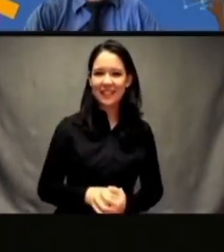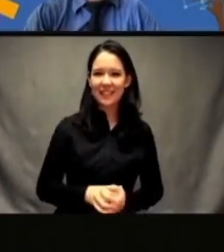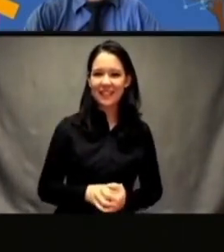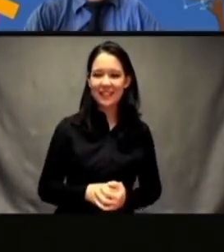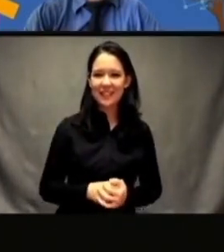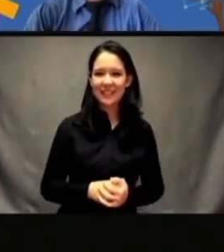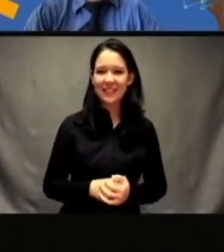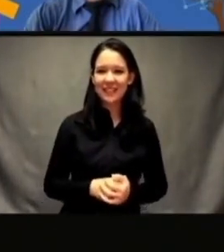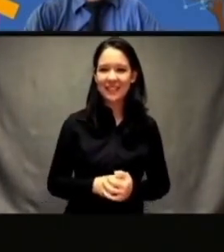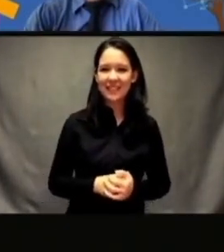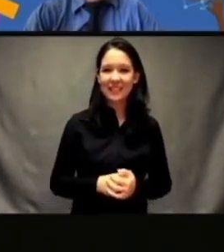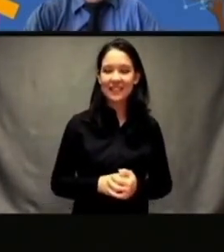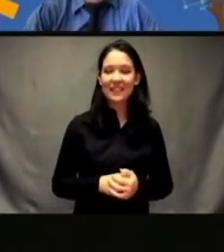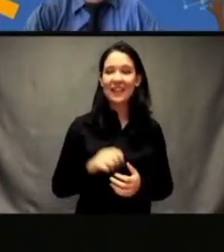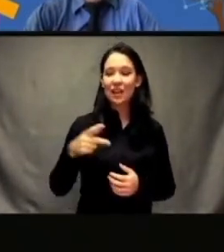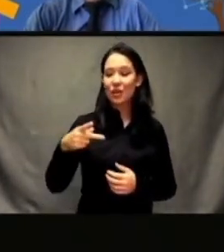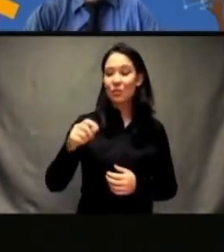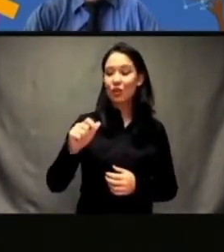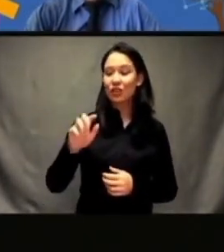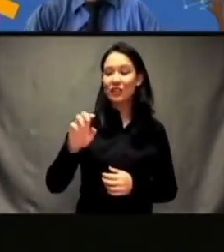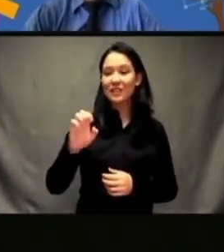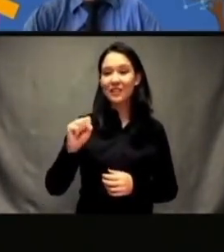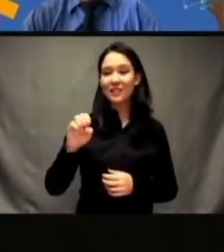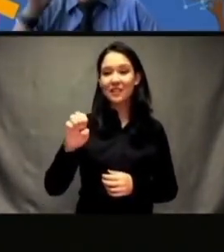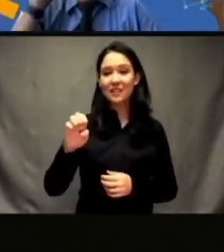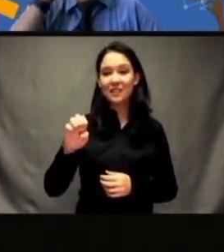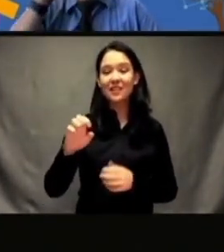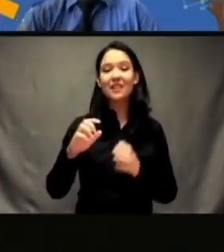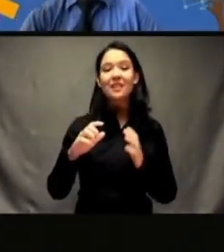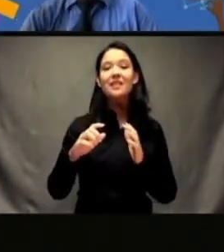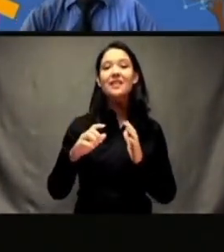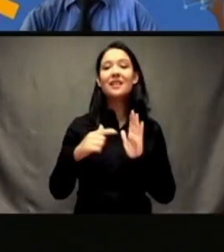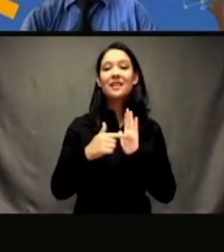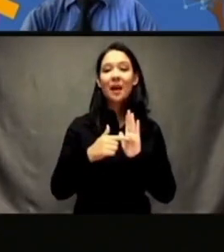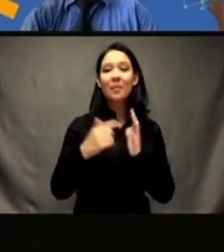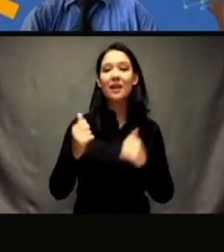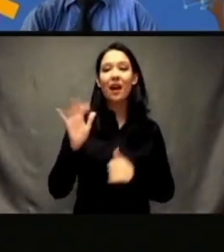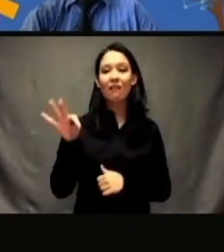Since we have a Portuguese example now, it seems this come from France.